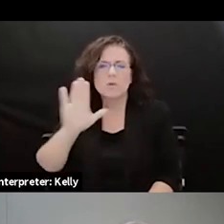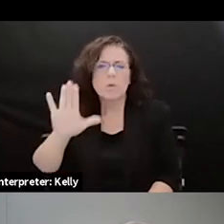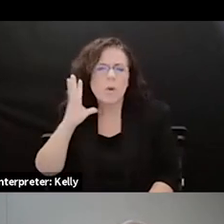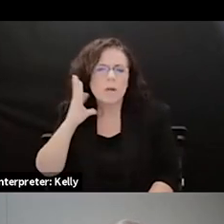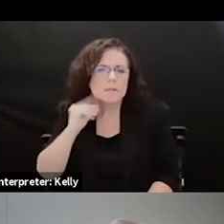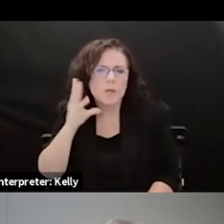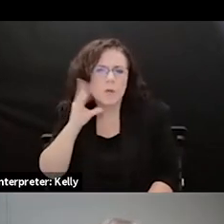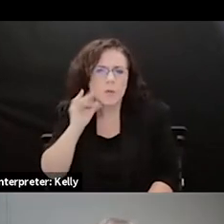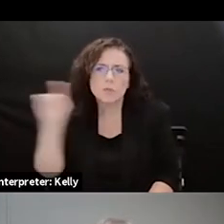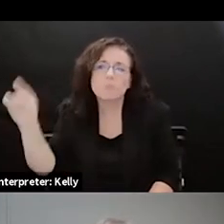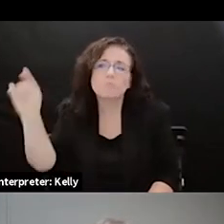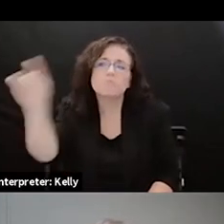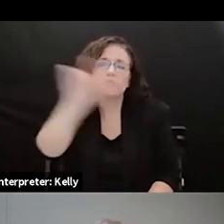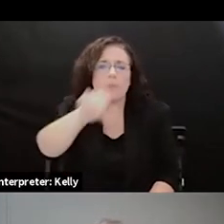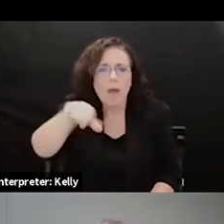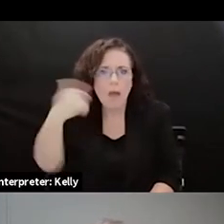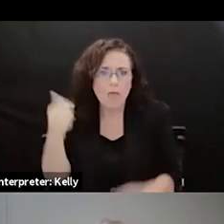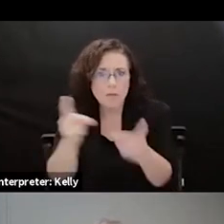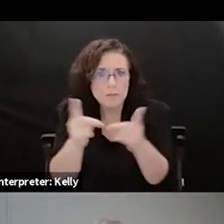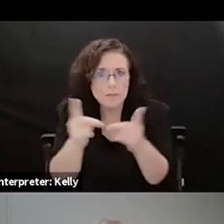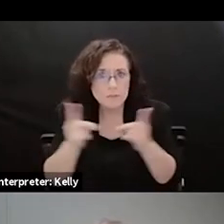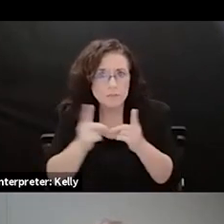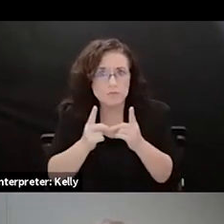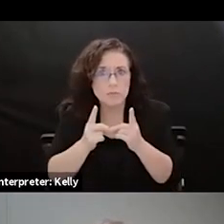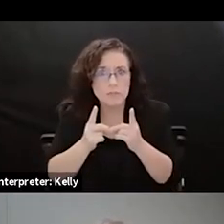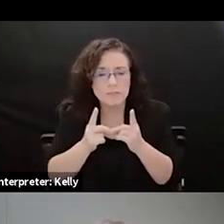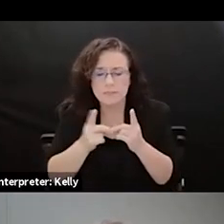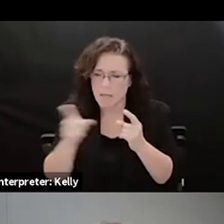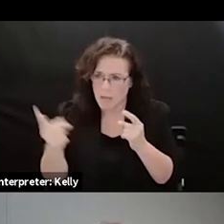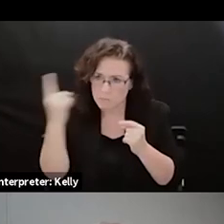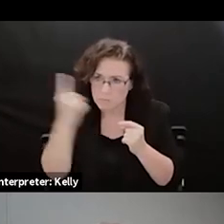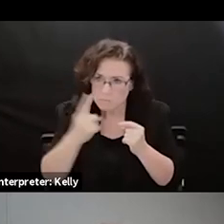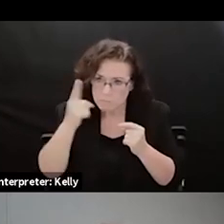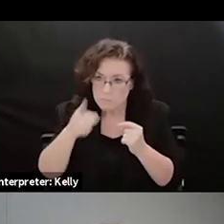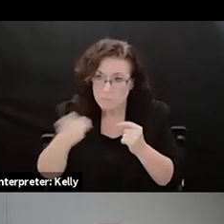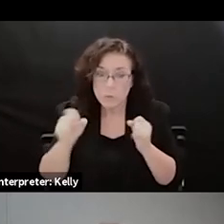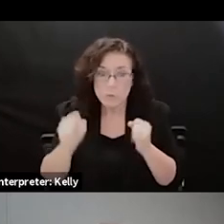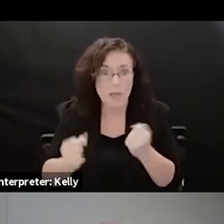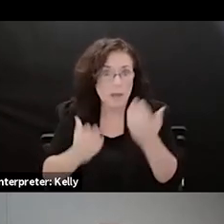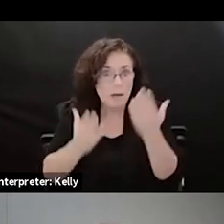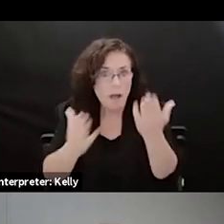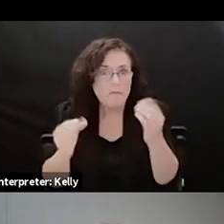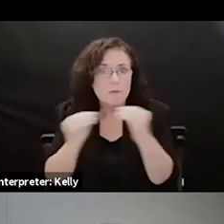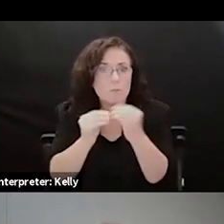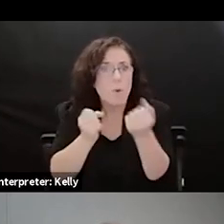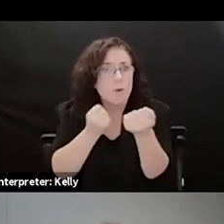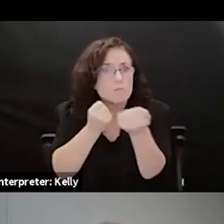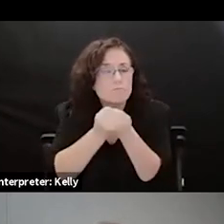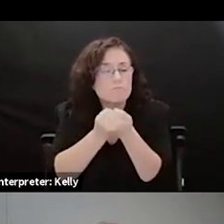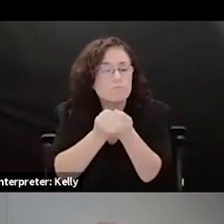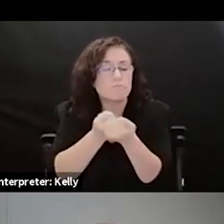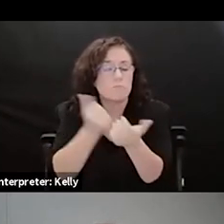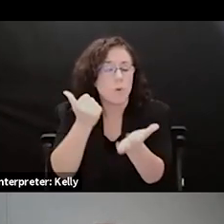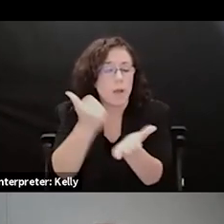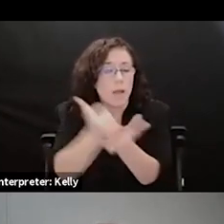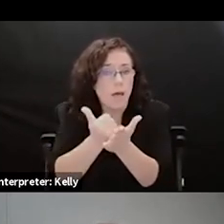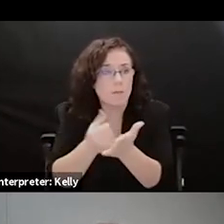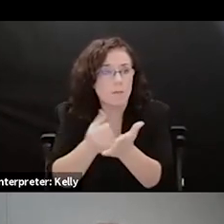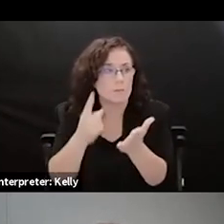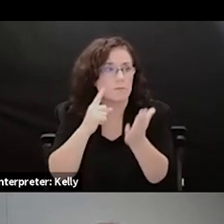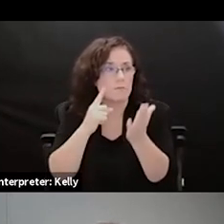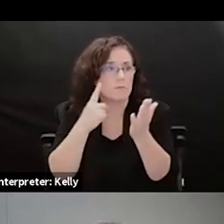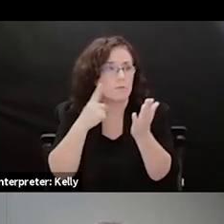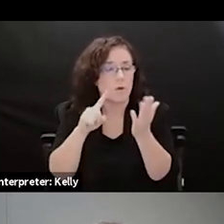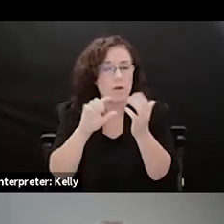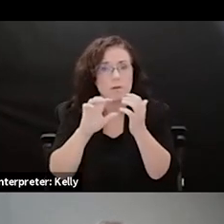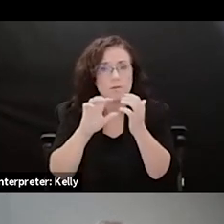have you offered in i mean do you have anything that you can offer above what we've been doing um to help with these